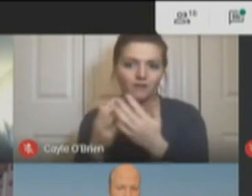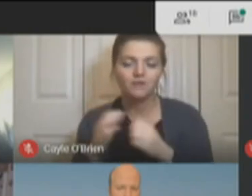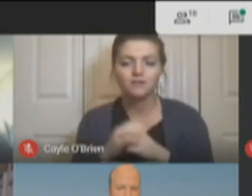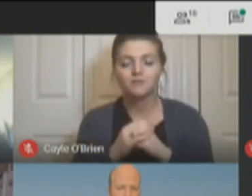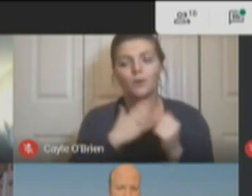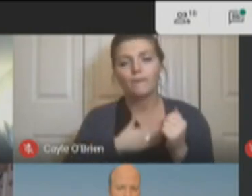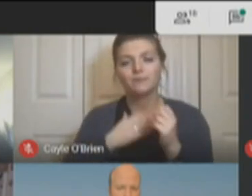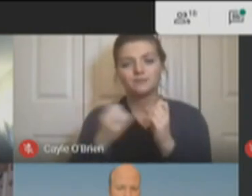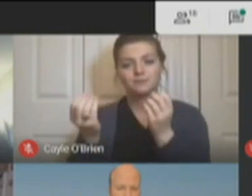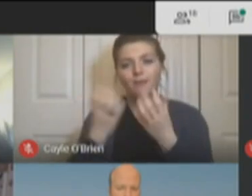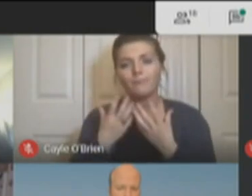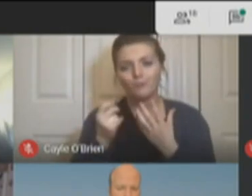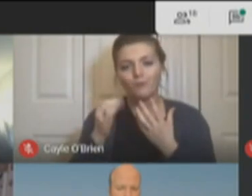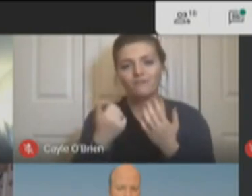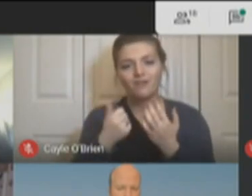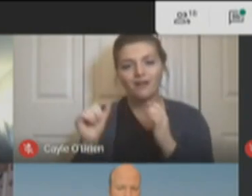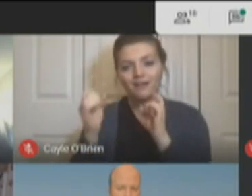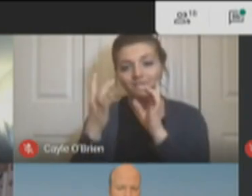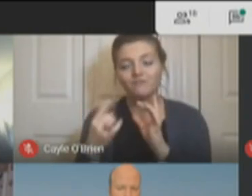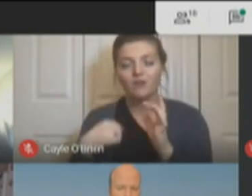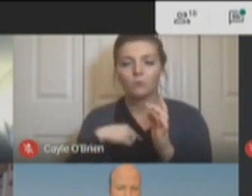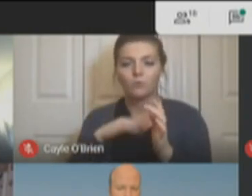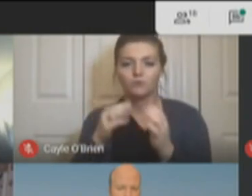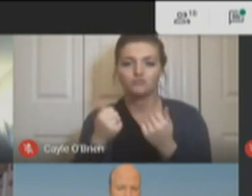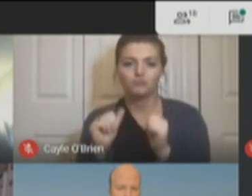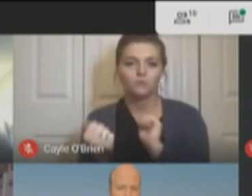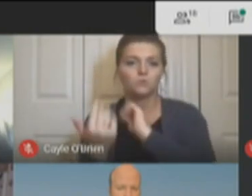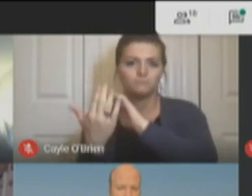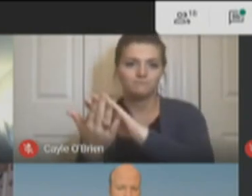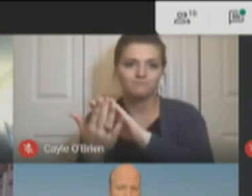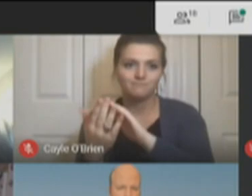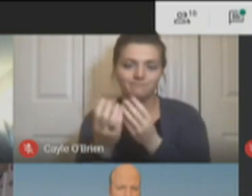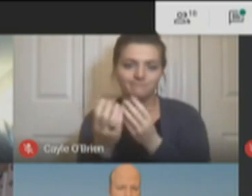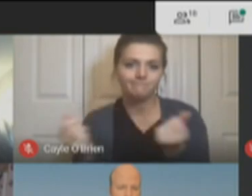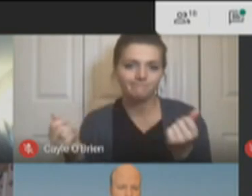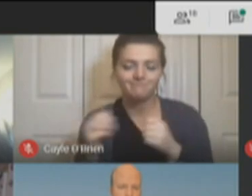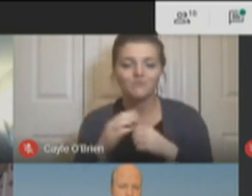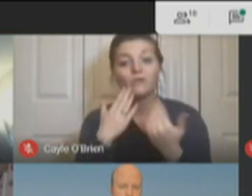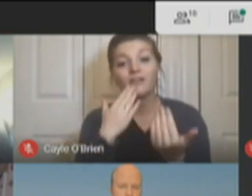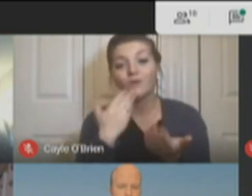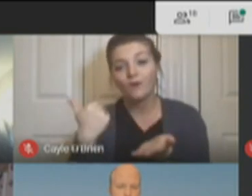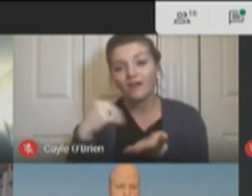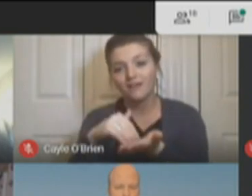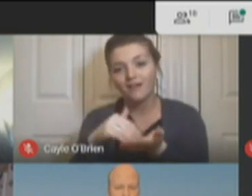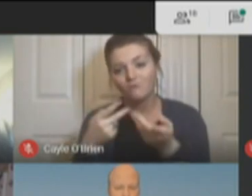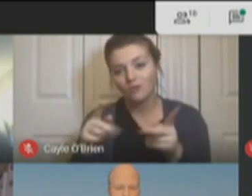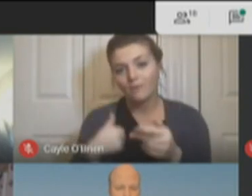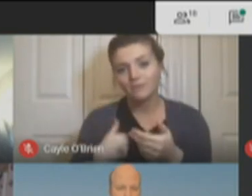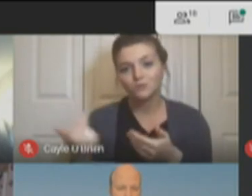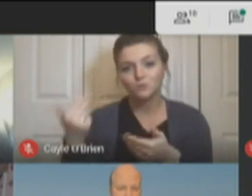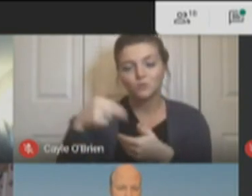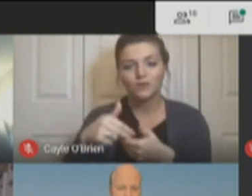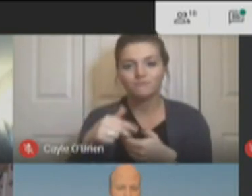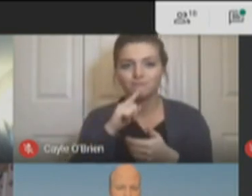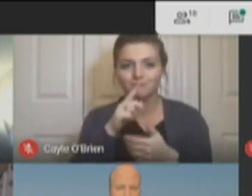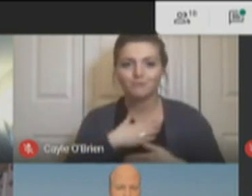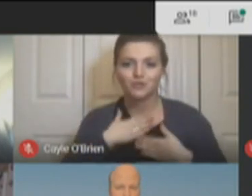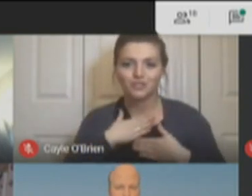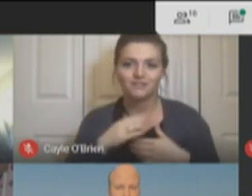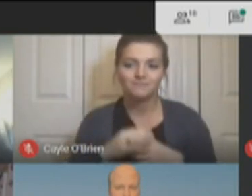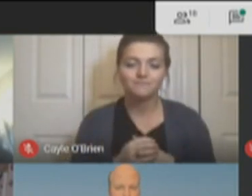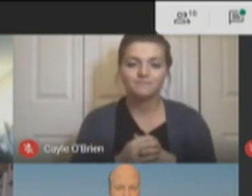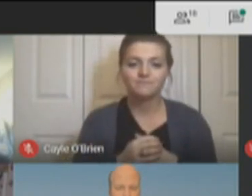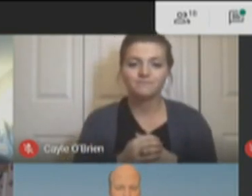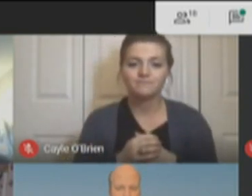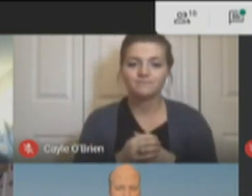to do our very best to try to address it. So thank you again, and thank you, Commissioner, for letting me be here. Appreciate it. Thanks, Chief.